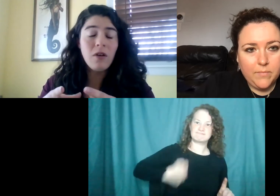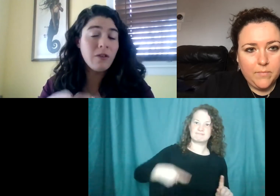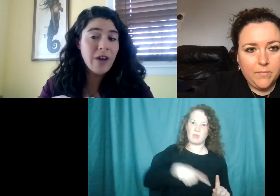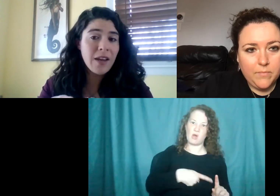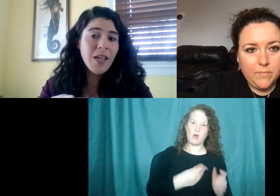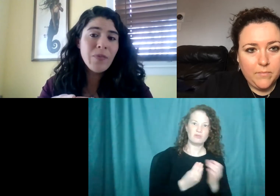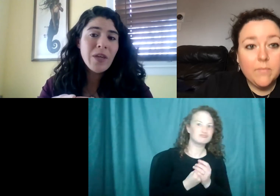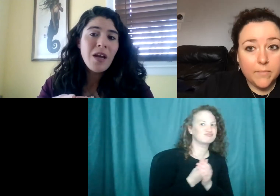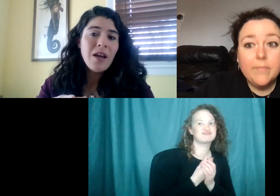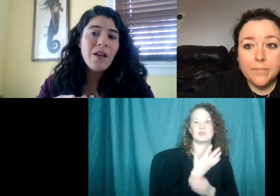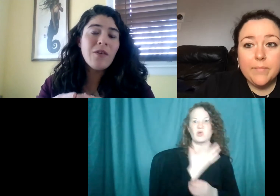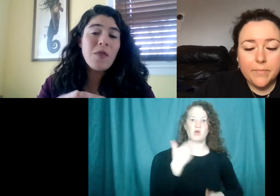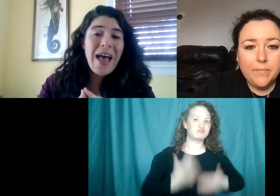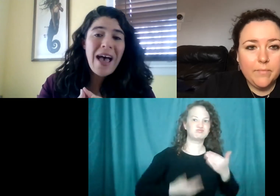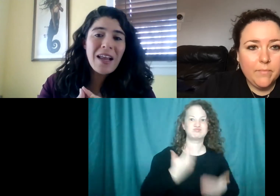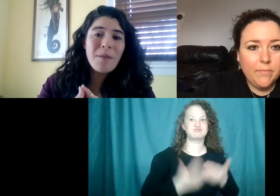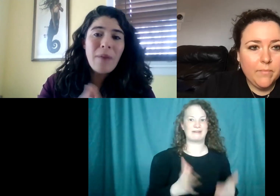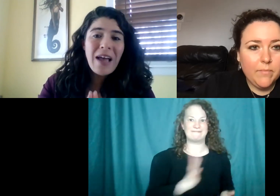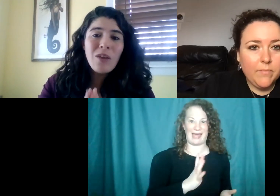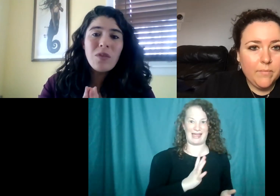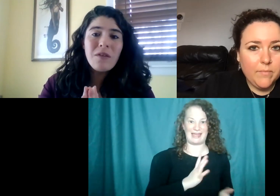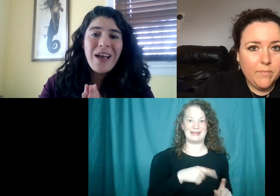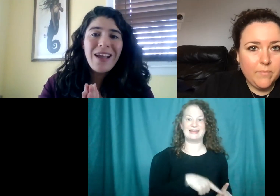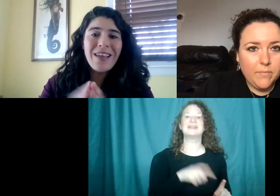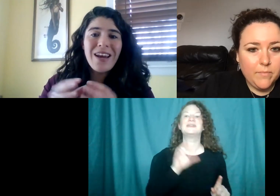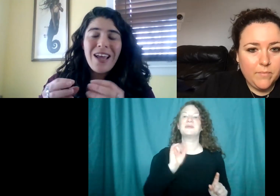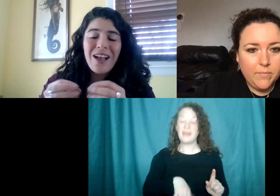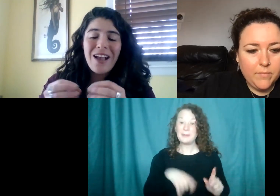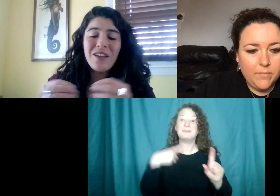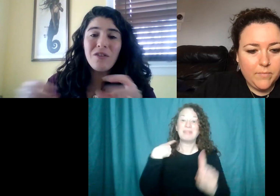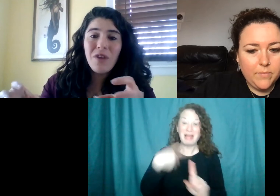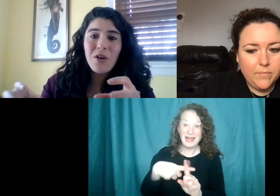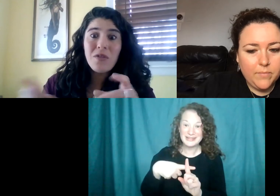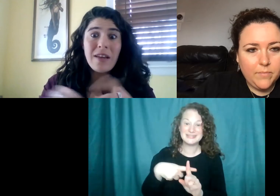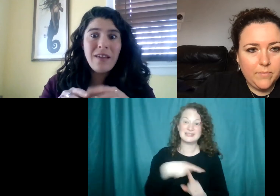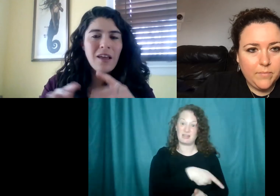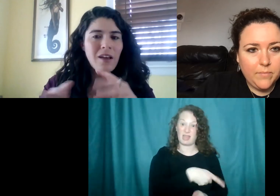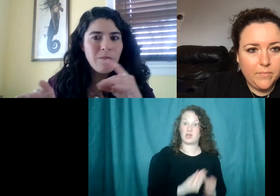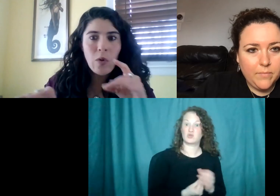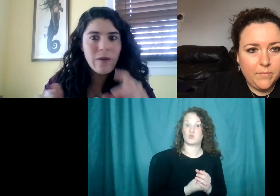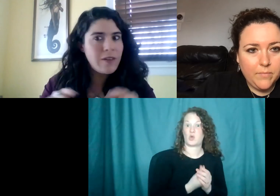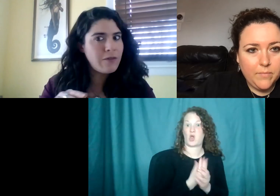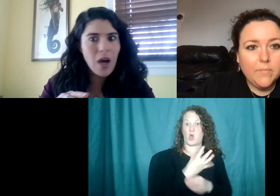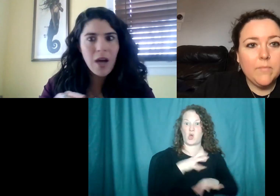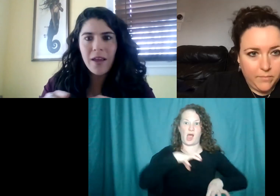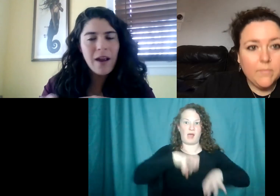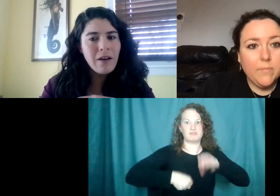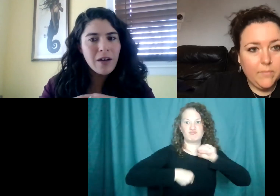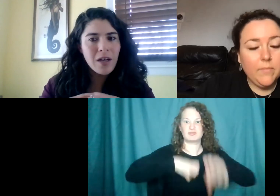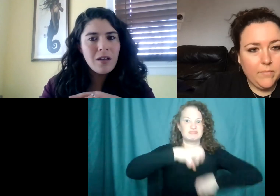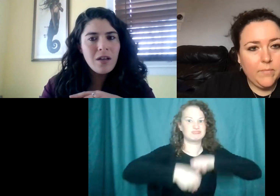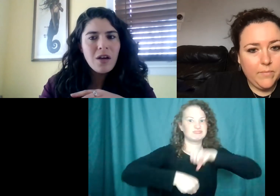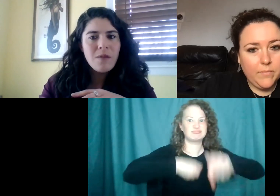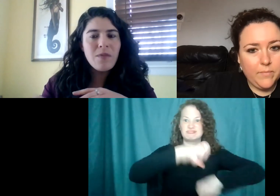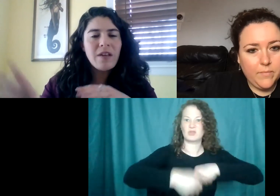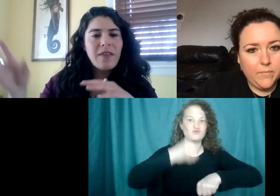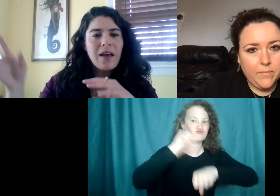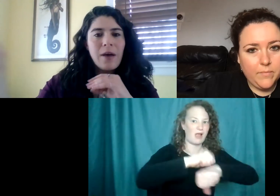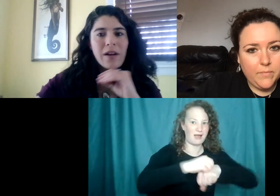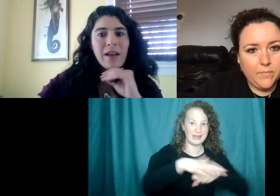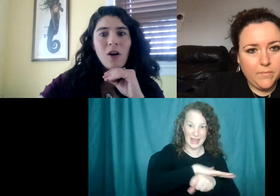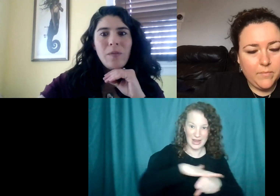temperature already. And so that, combined with the fact that as they grow, they take up more of this rocky area,